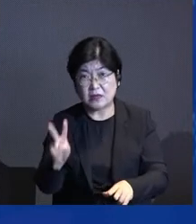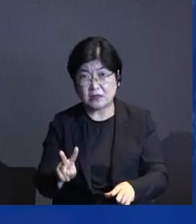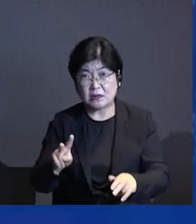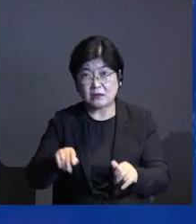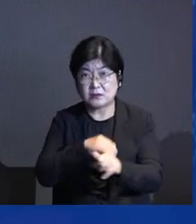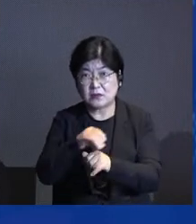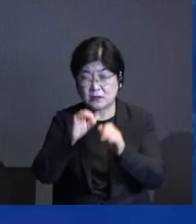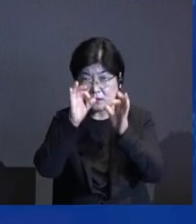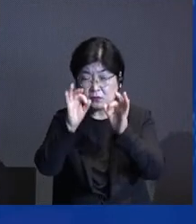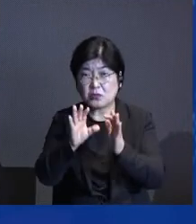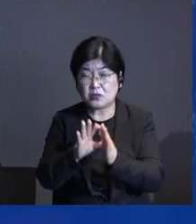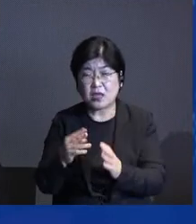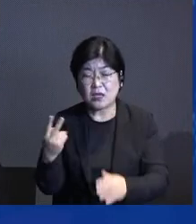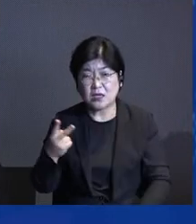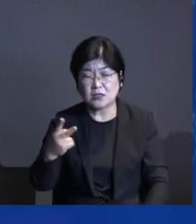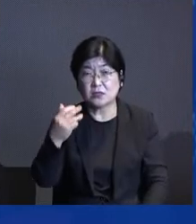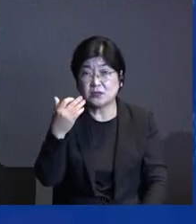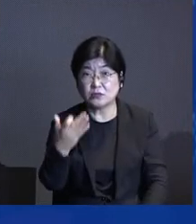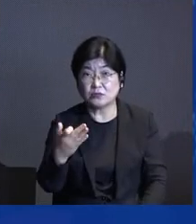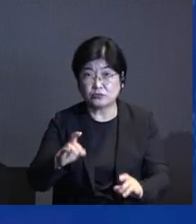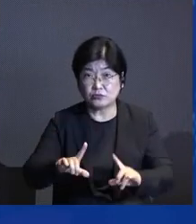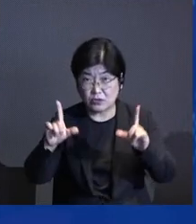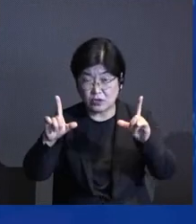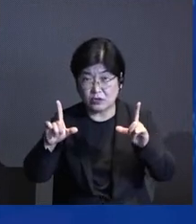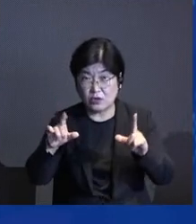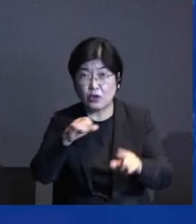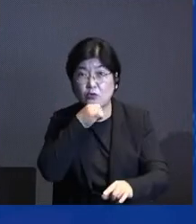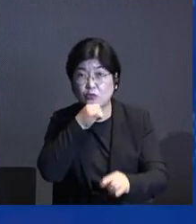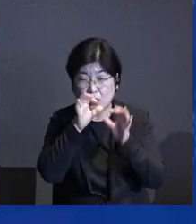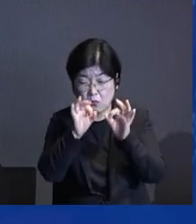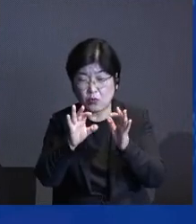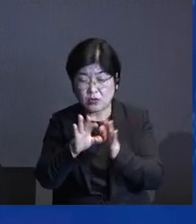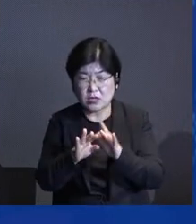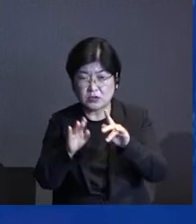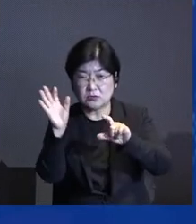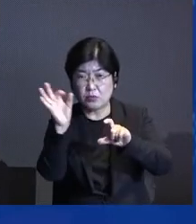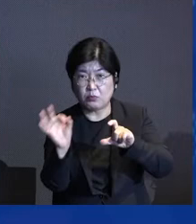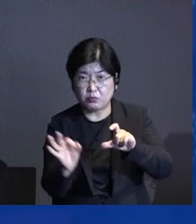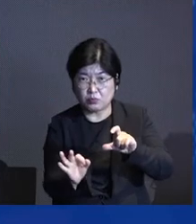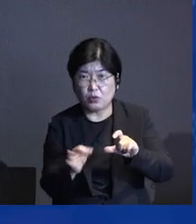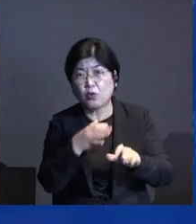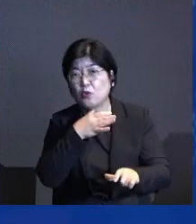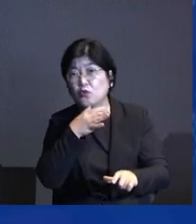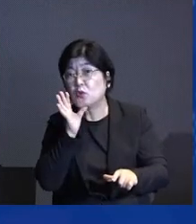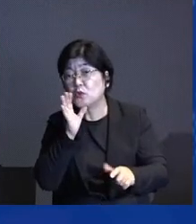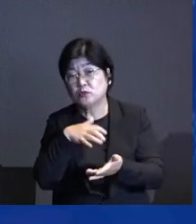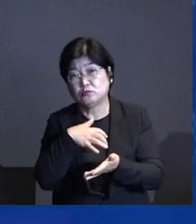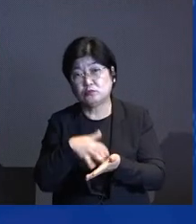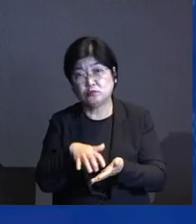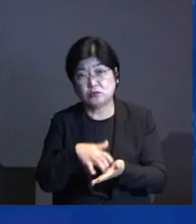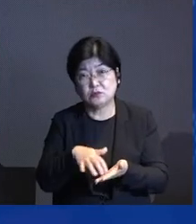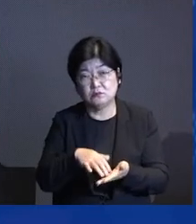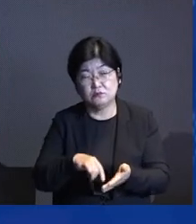2019 census, 15% of older persons have difficulty in self-care. And